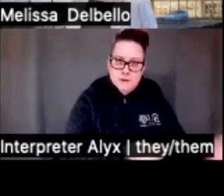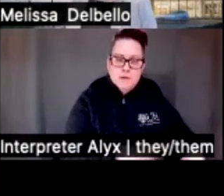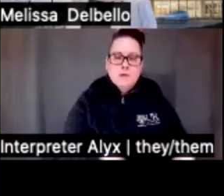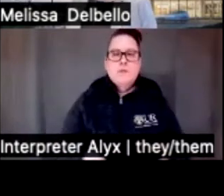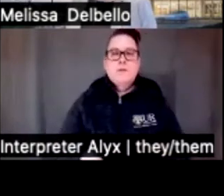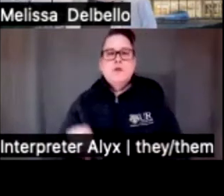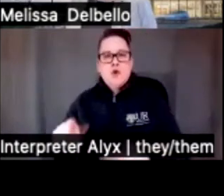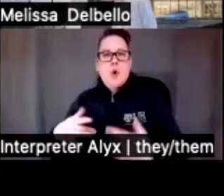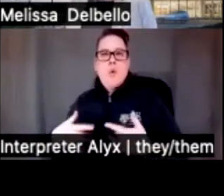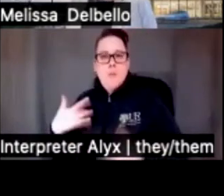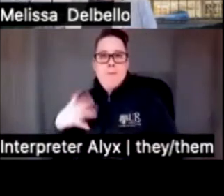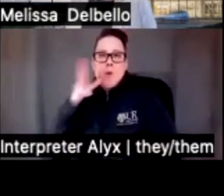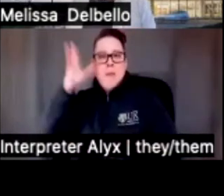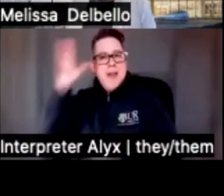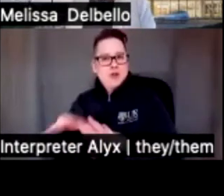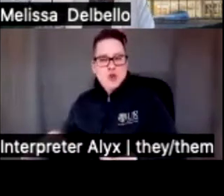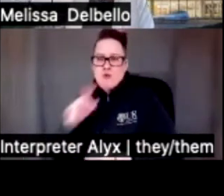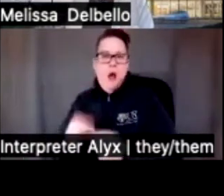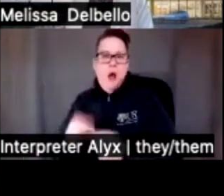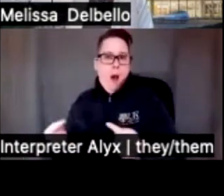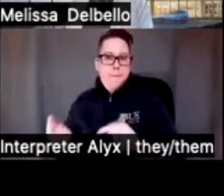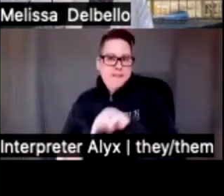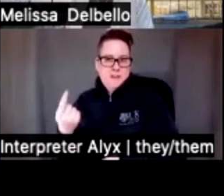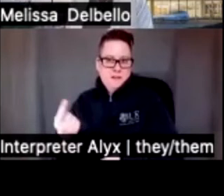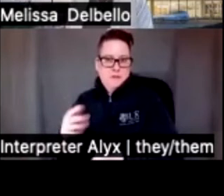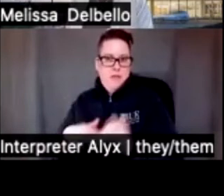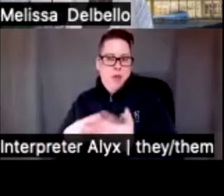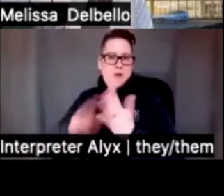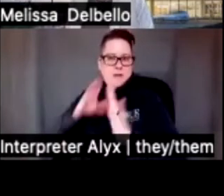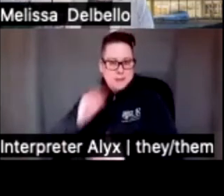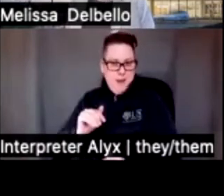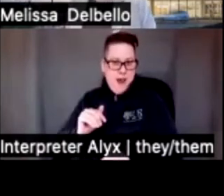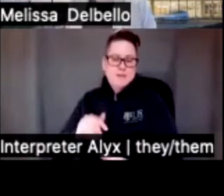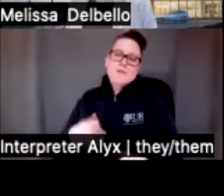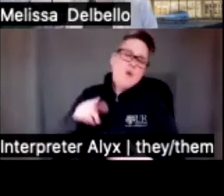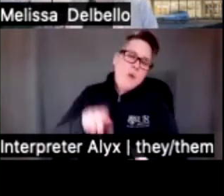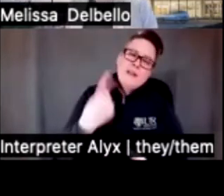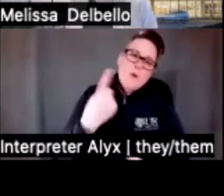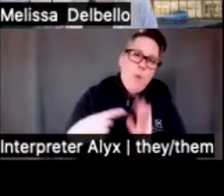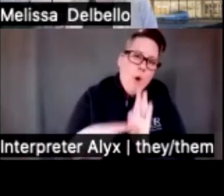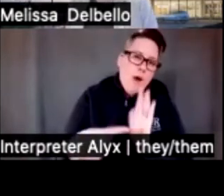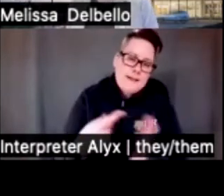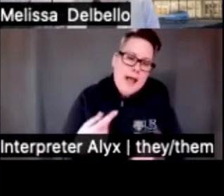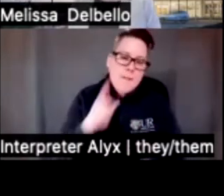of bipolar parents. So again, some of the most consistent findings, I'm just using one example of a